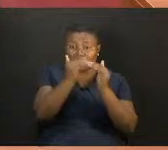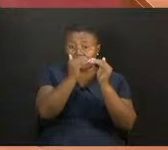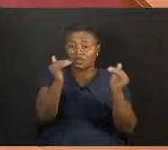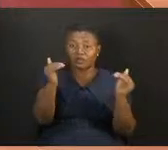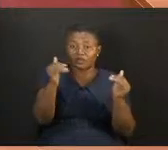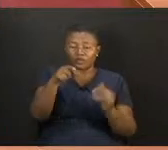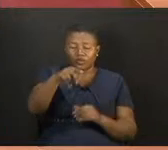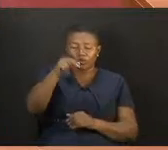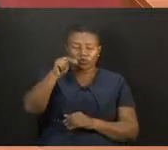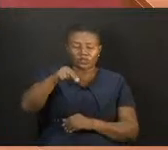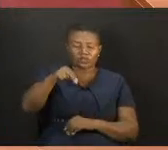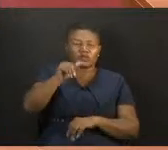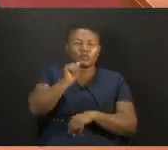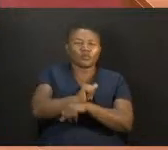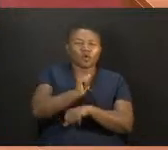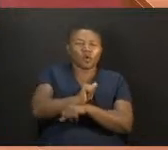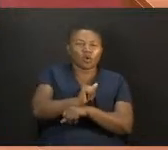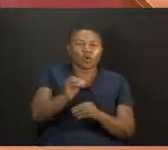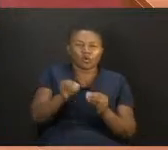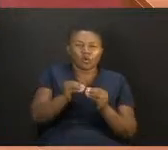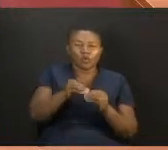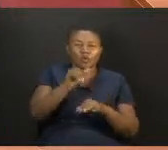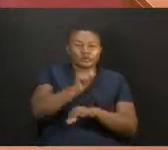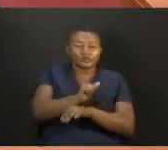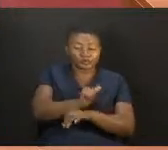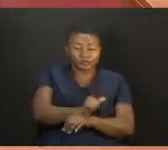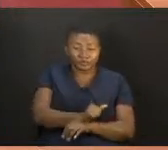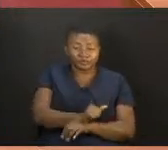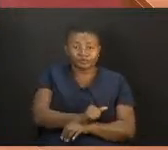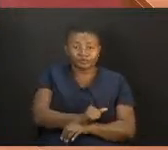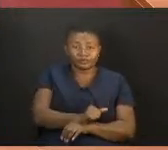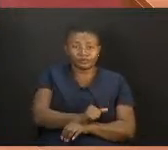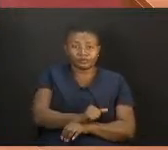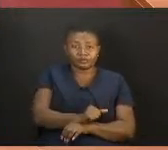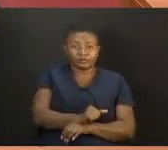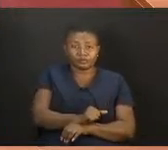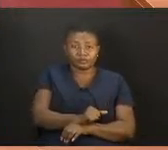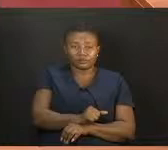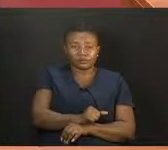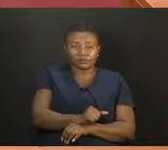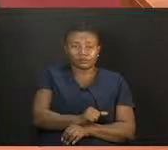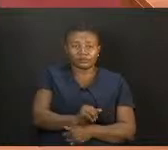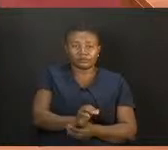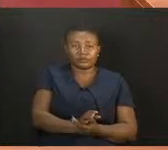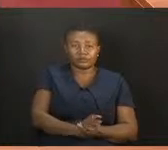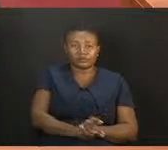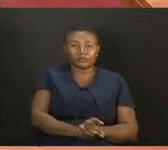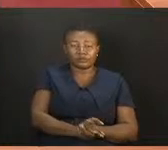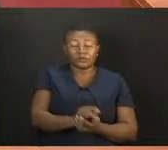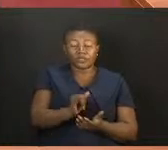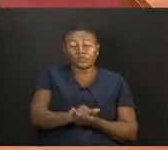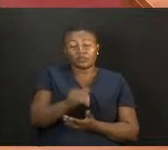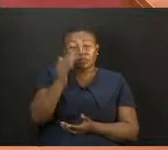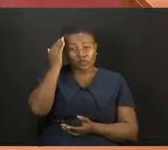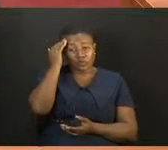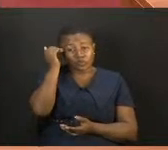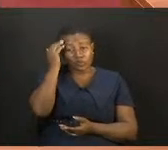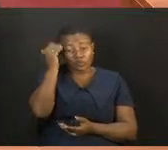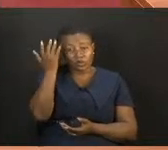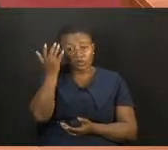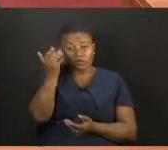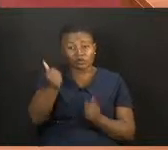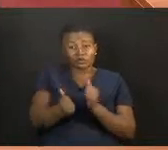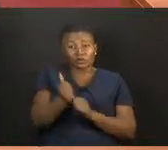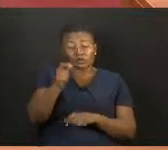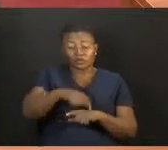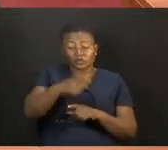need more work to, it's more or less like diminishing returns, kind of. And so that is why normally when you start from a